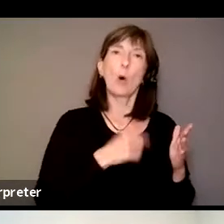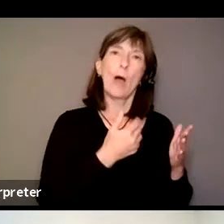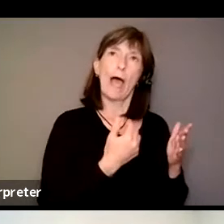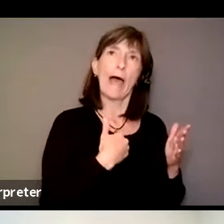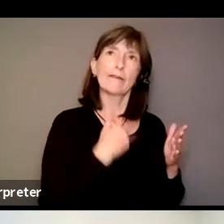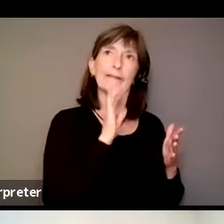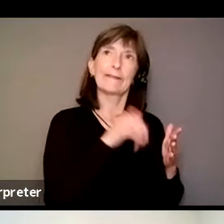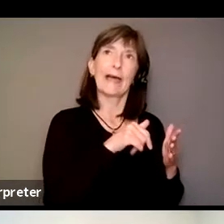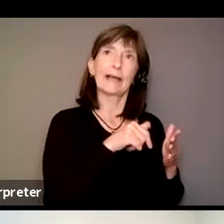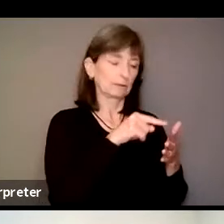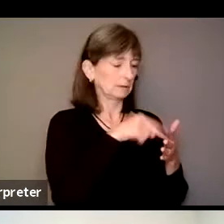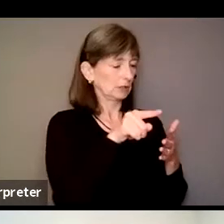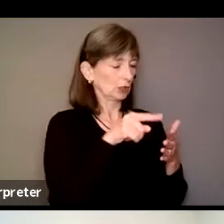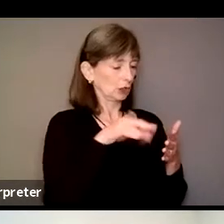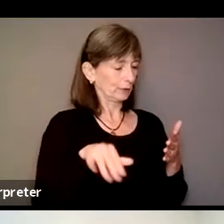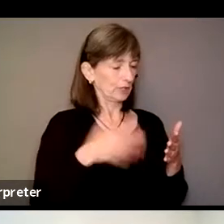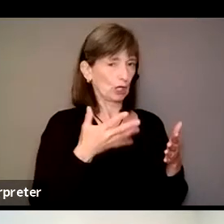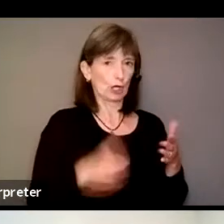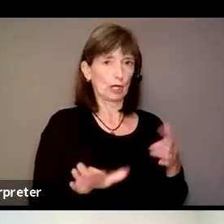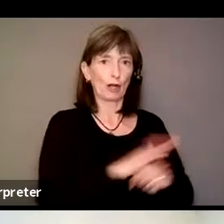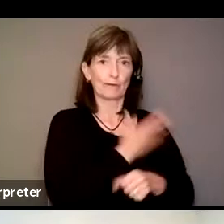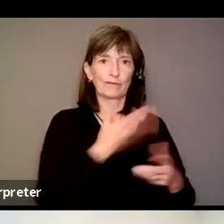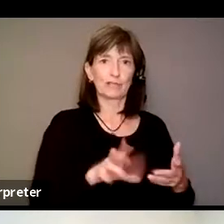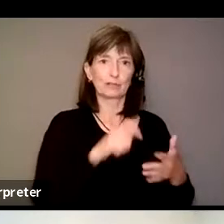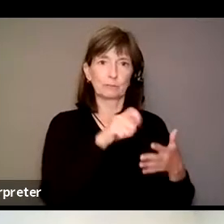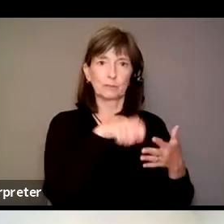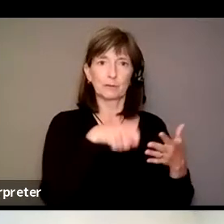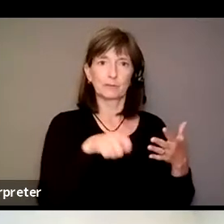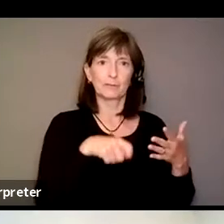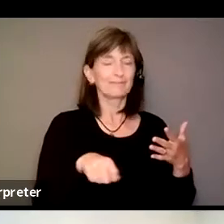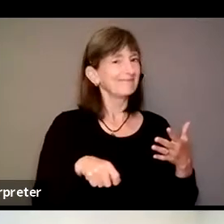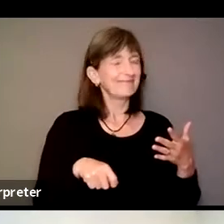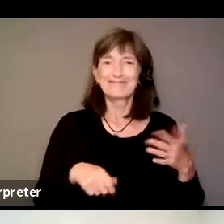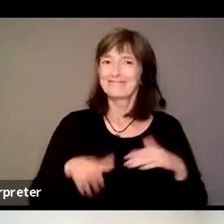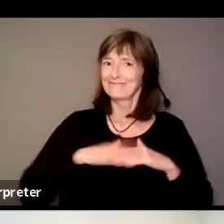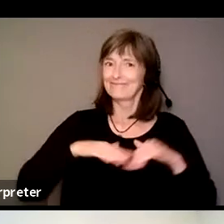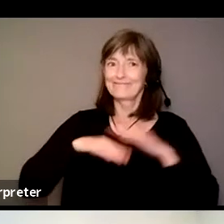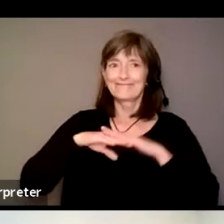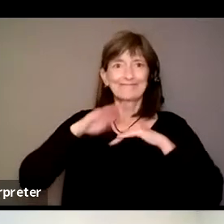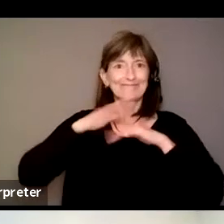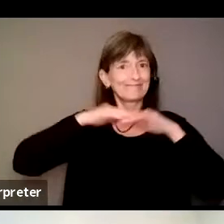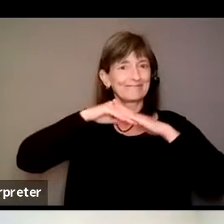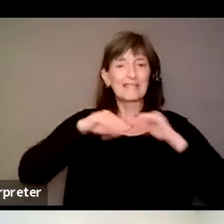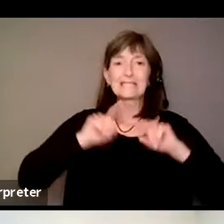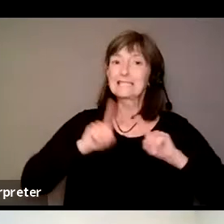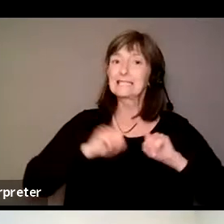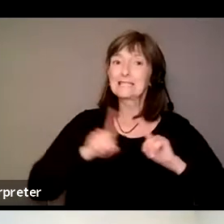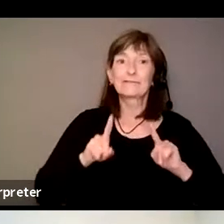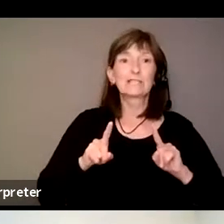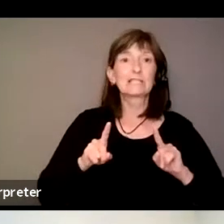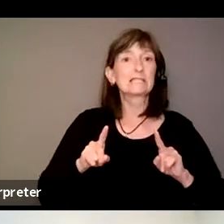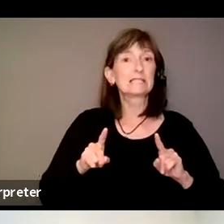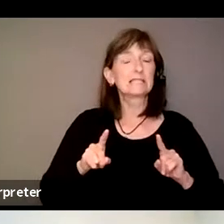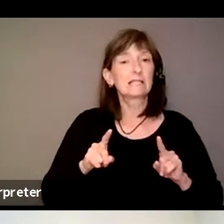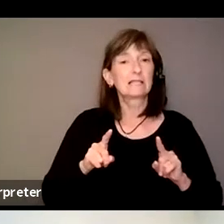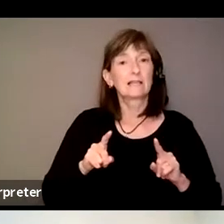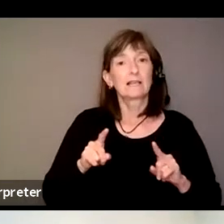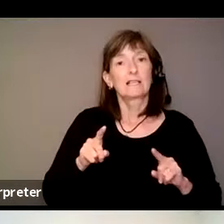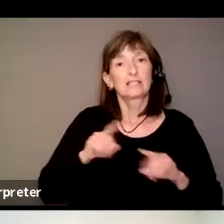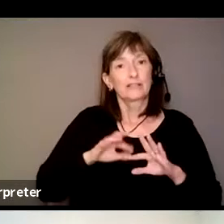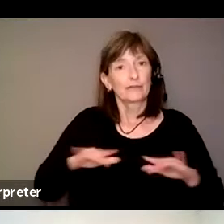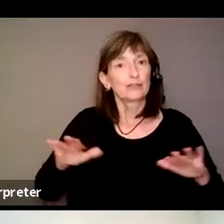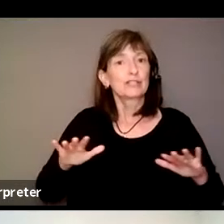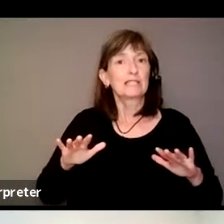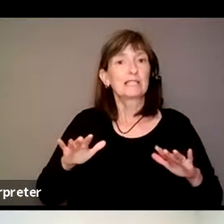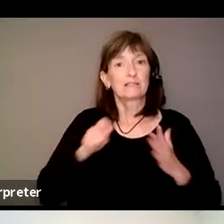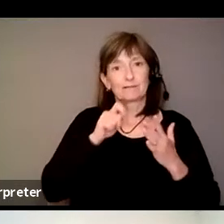this area of diversity taken care of, but to know that with diversity, you're also increasing intersectionality, and there's a greater chance to fully serve your